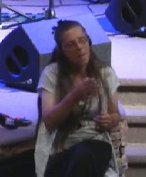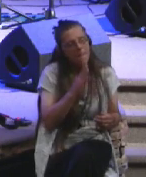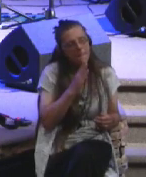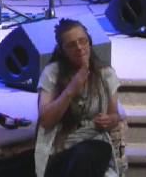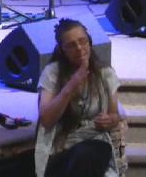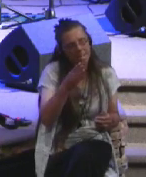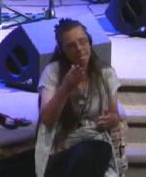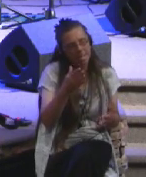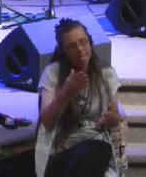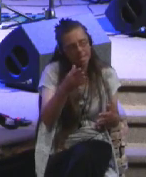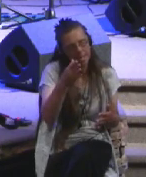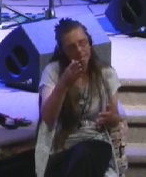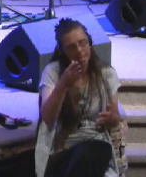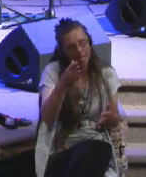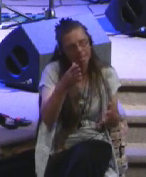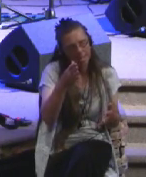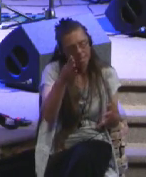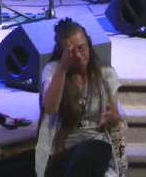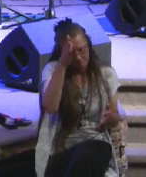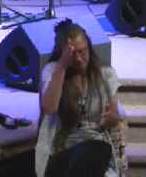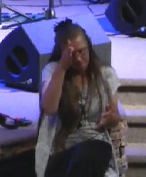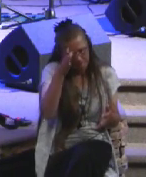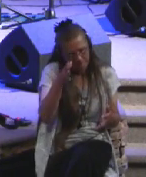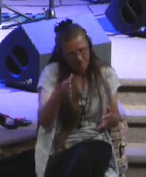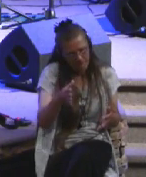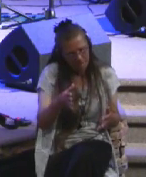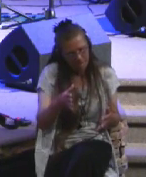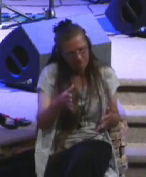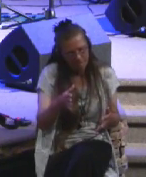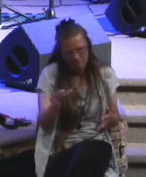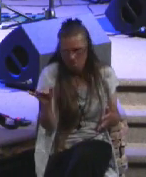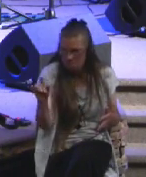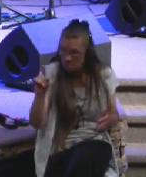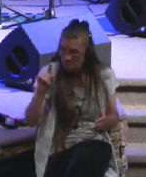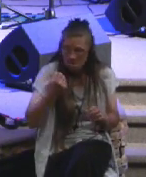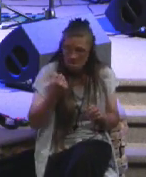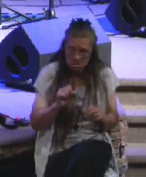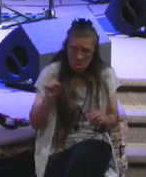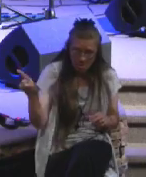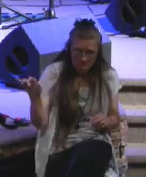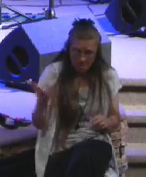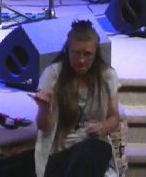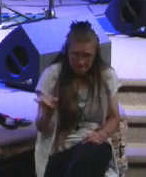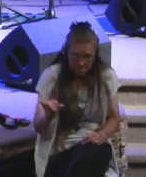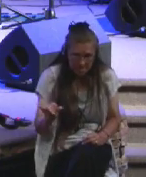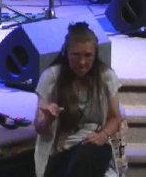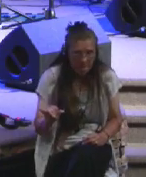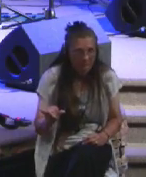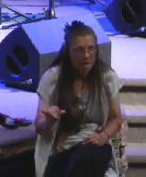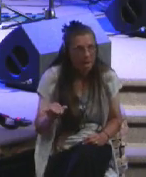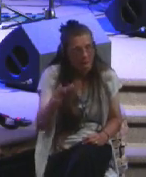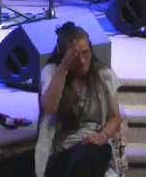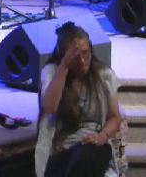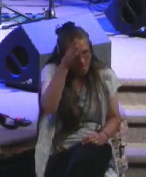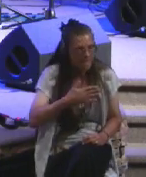parent so that they'll be that same kind of parent for my grandchildren.